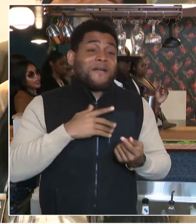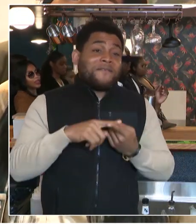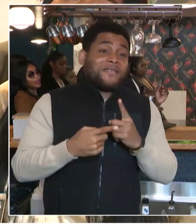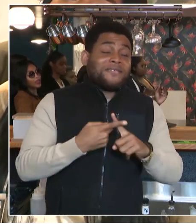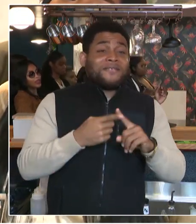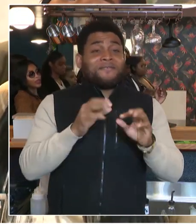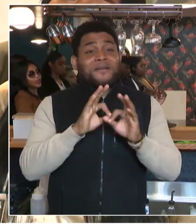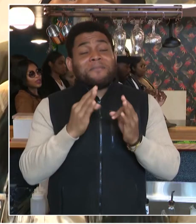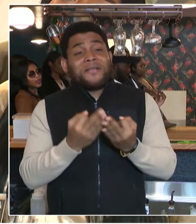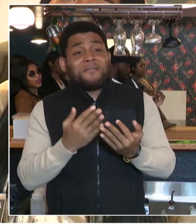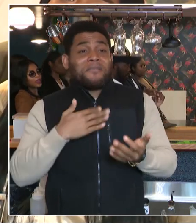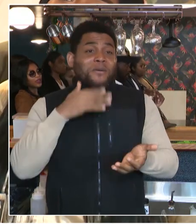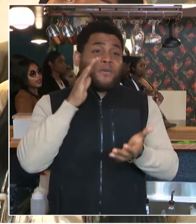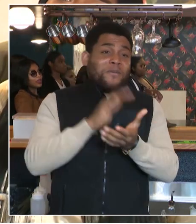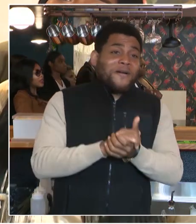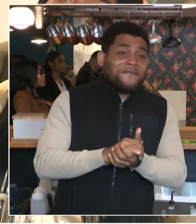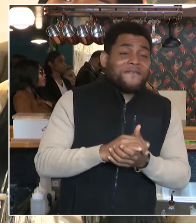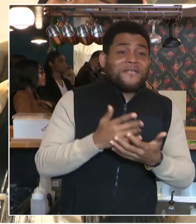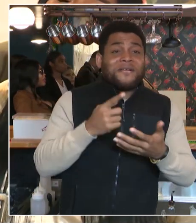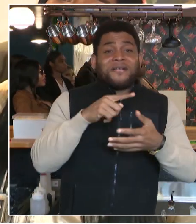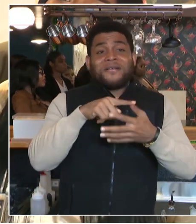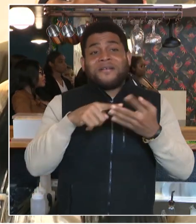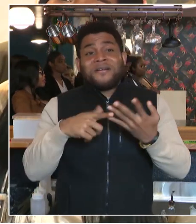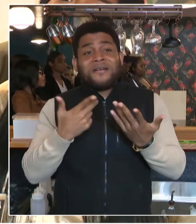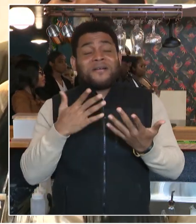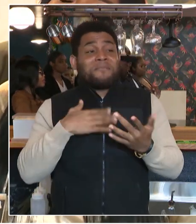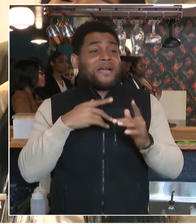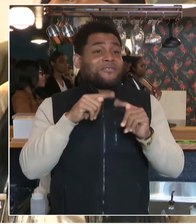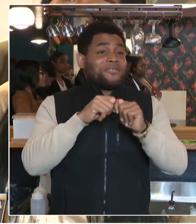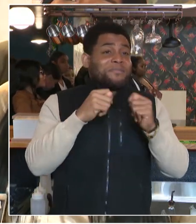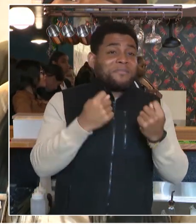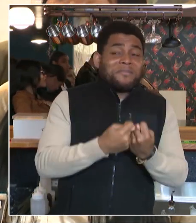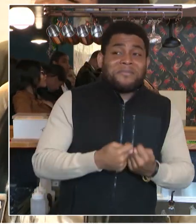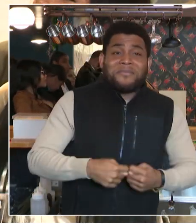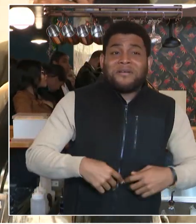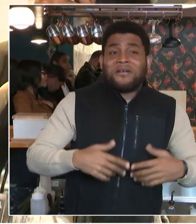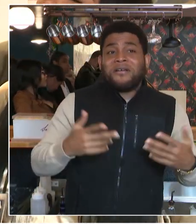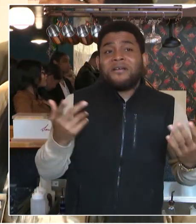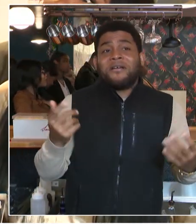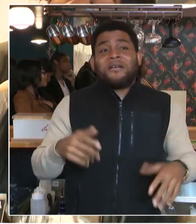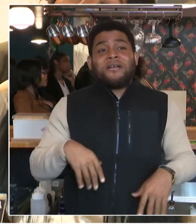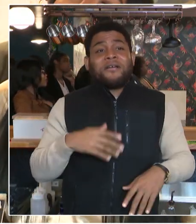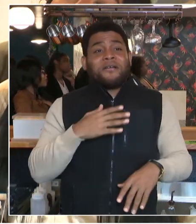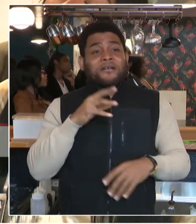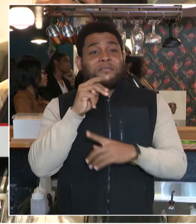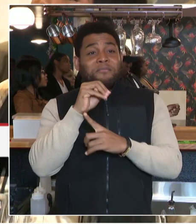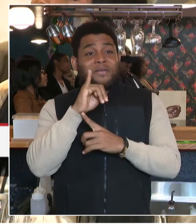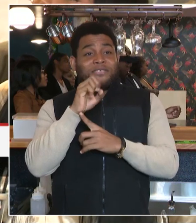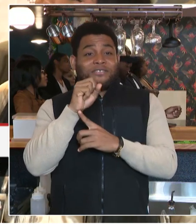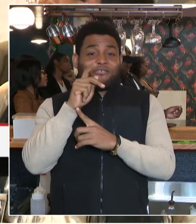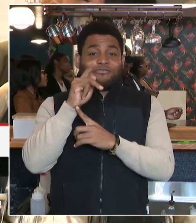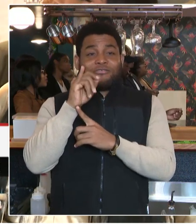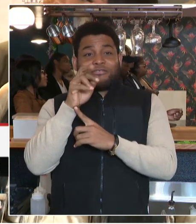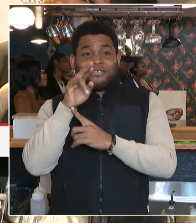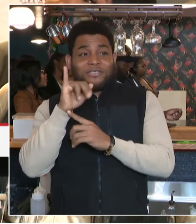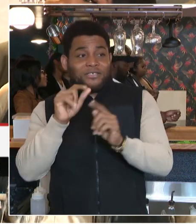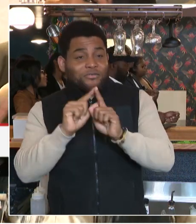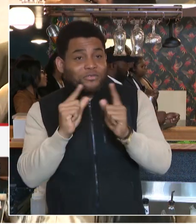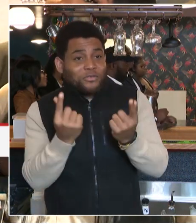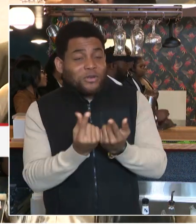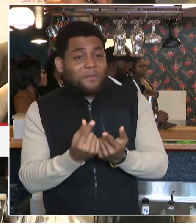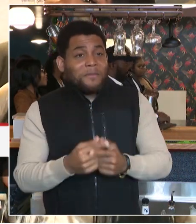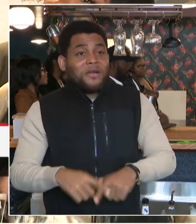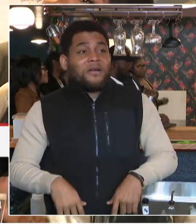who is present, Muscari Hospitality Group, my team, they're all here, my staff members, Jar Lynch,